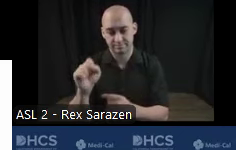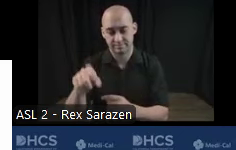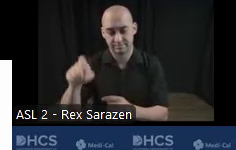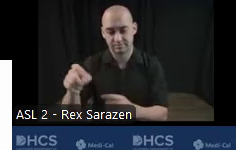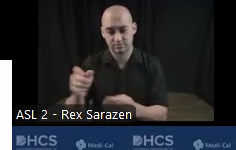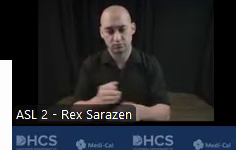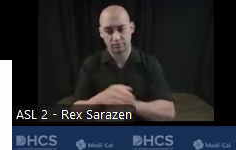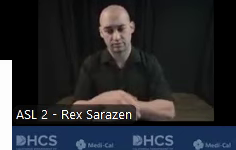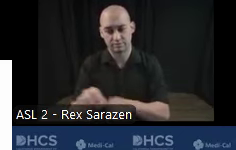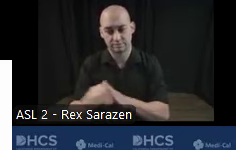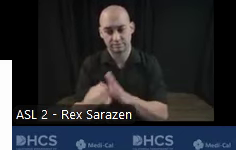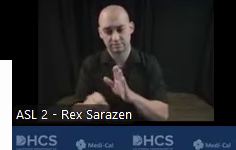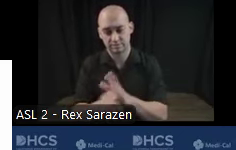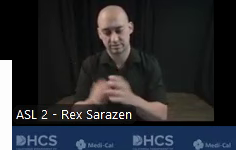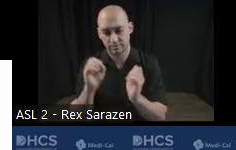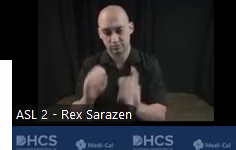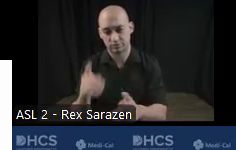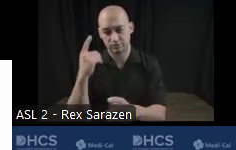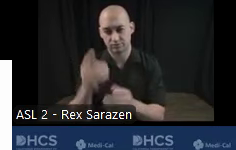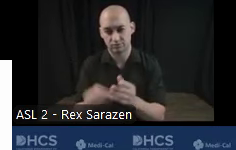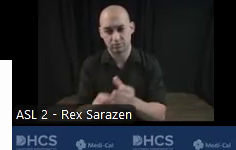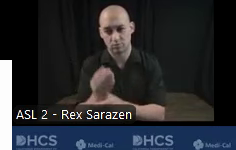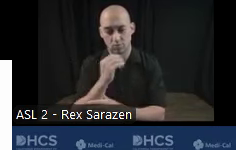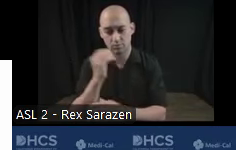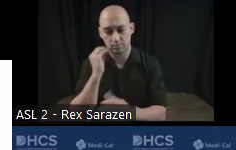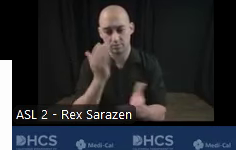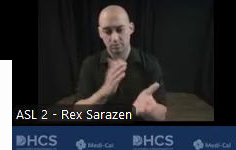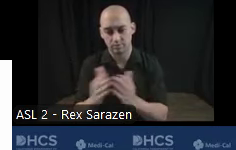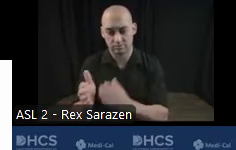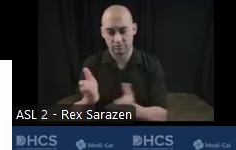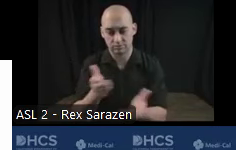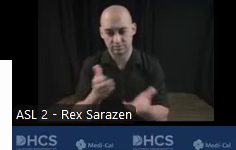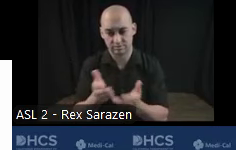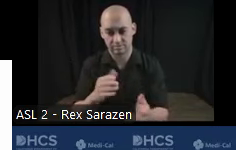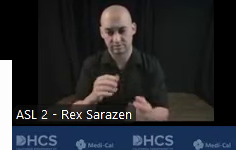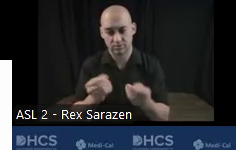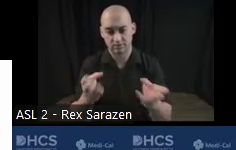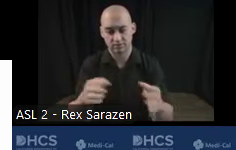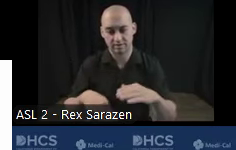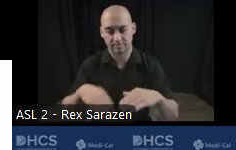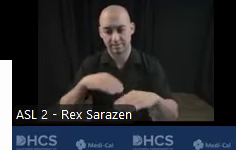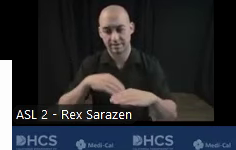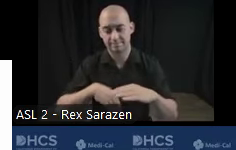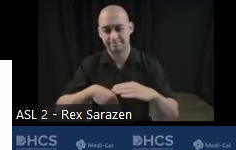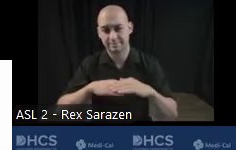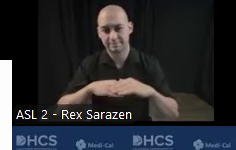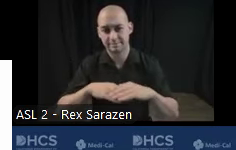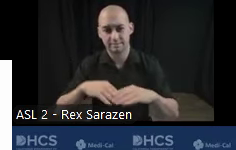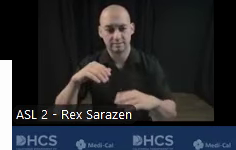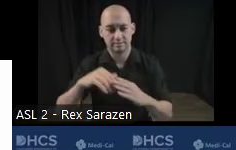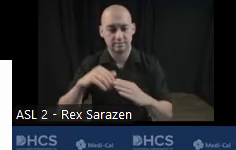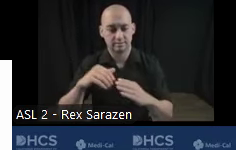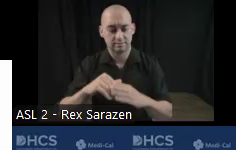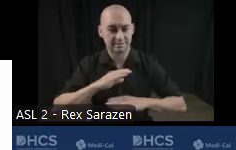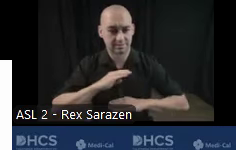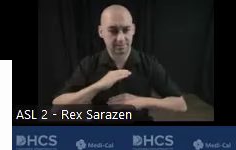and opportunities to scale home and community-based services providers' capacity in a sustainable way. One of our primary goals with